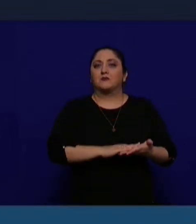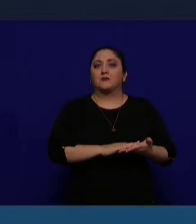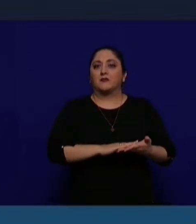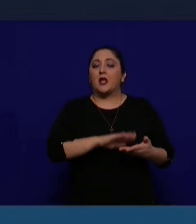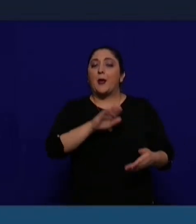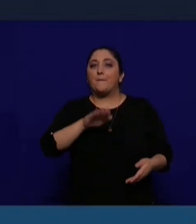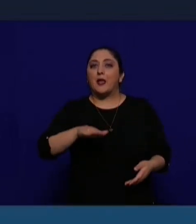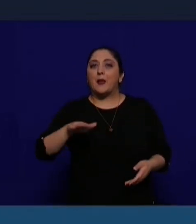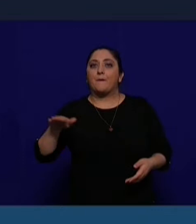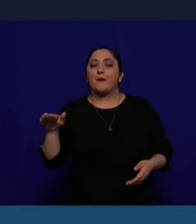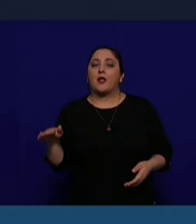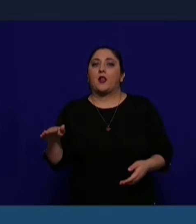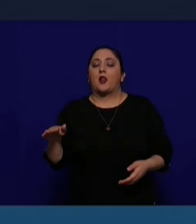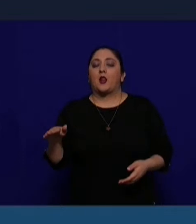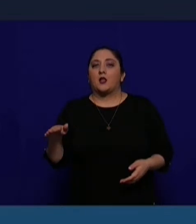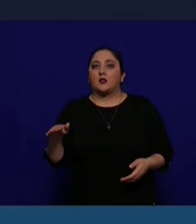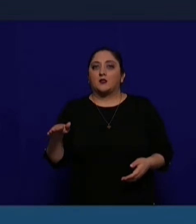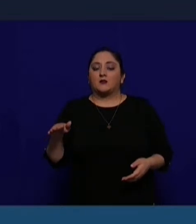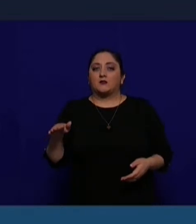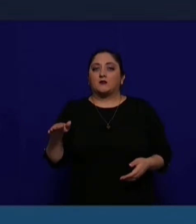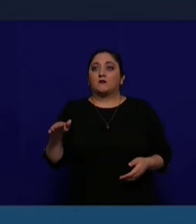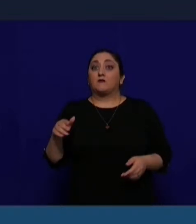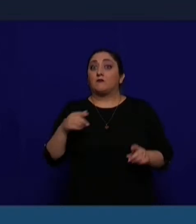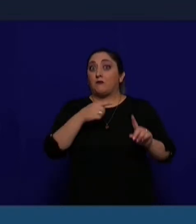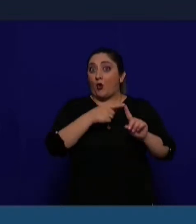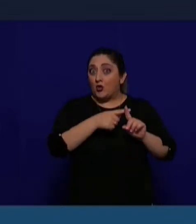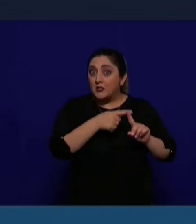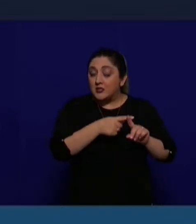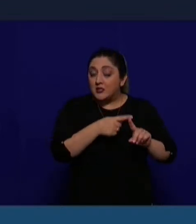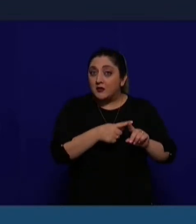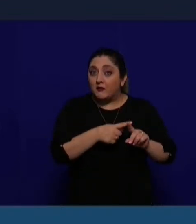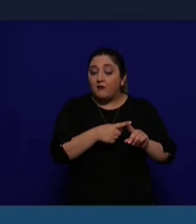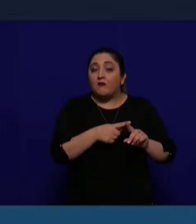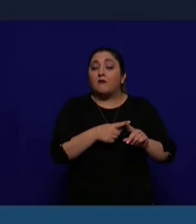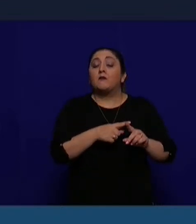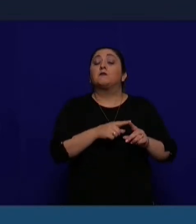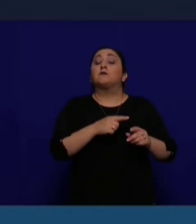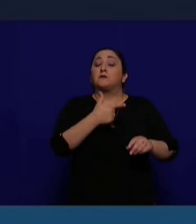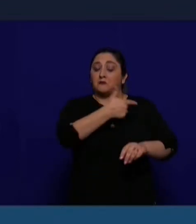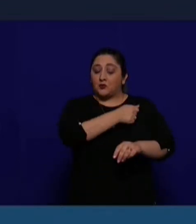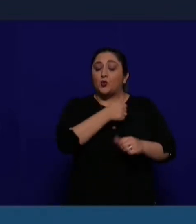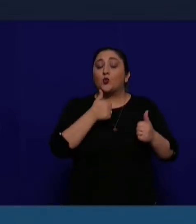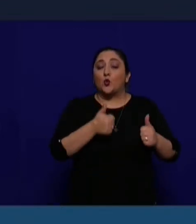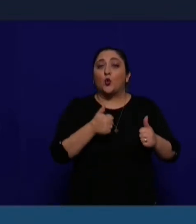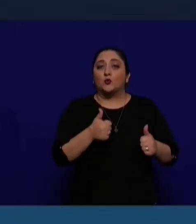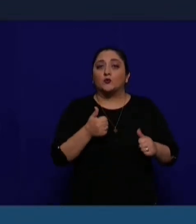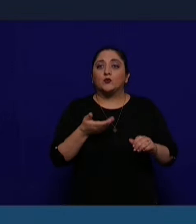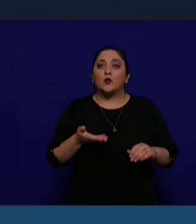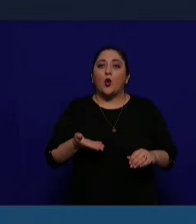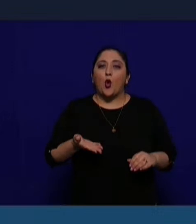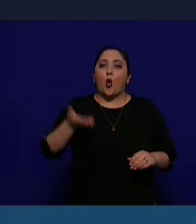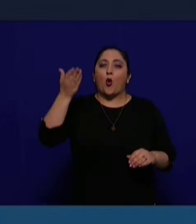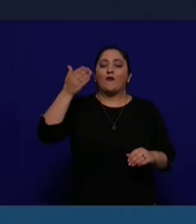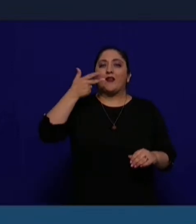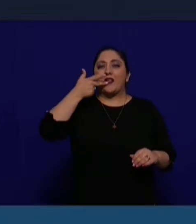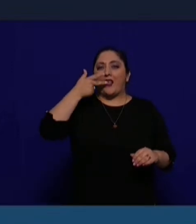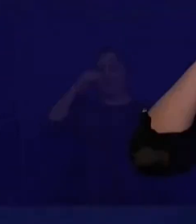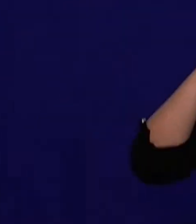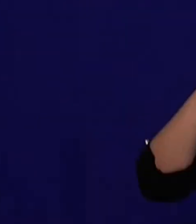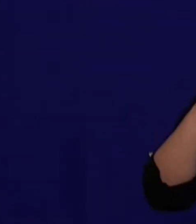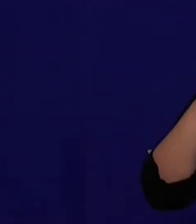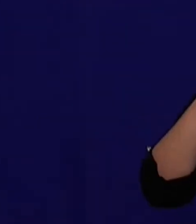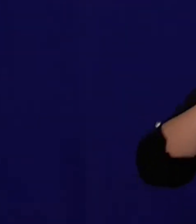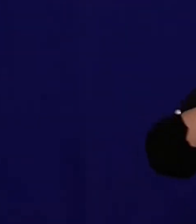who are being turned to be positive. In fact, the people who are aged over 80 are decreasing in